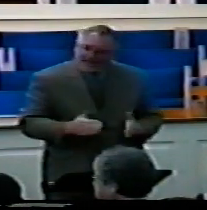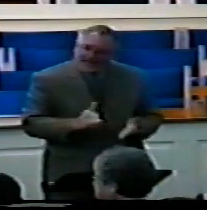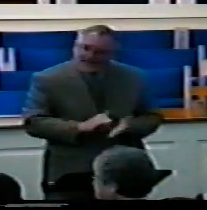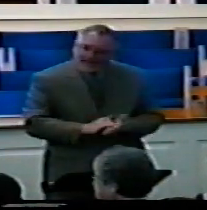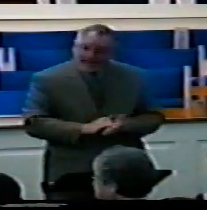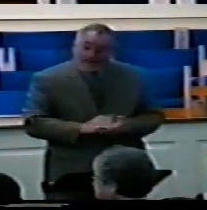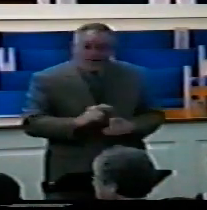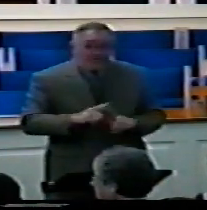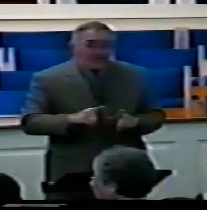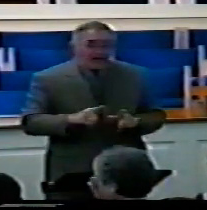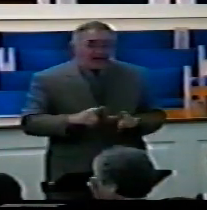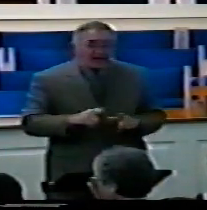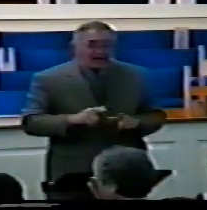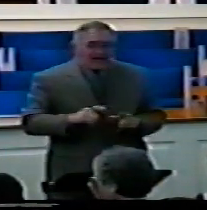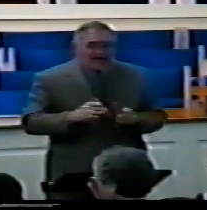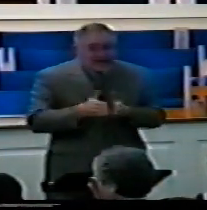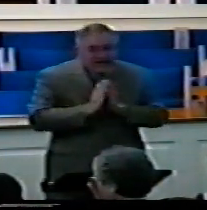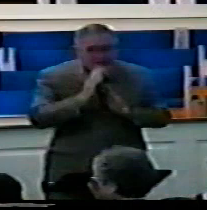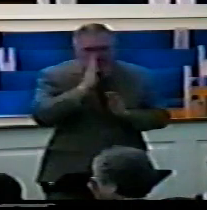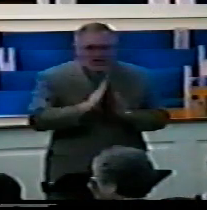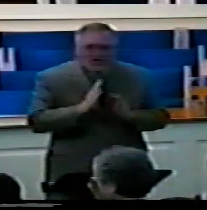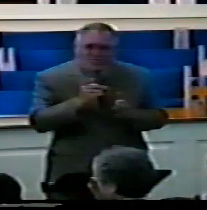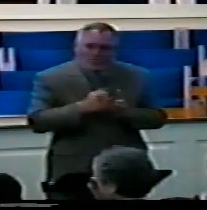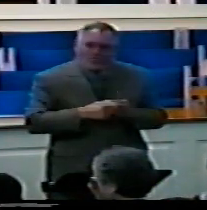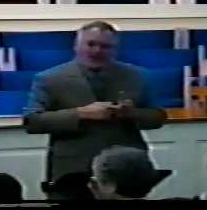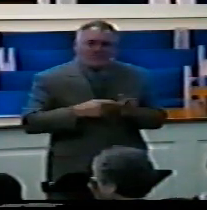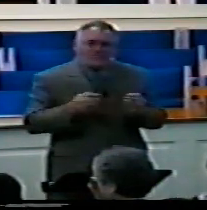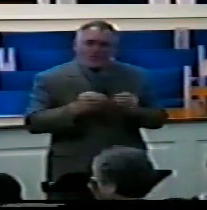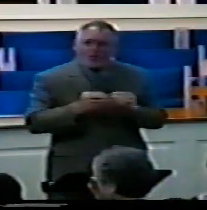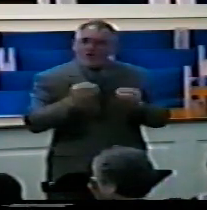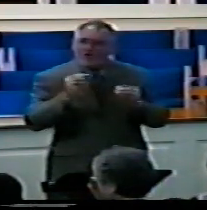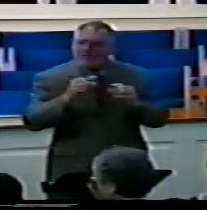thing? God said, live for me.